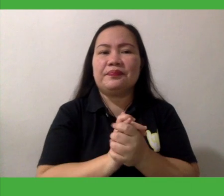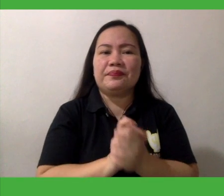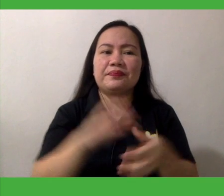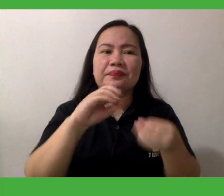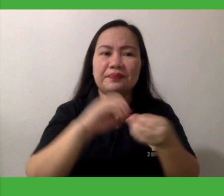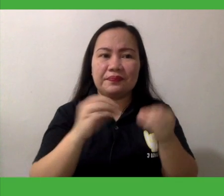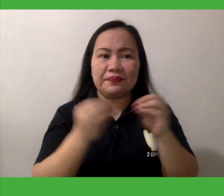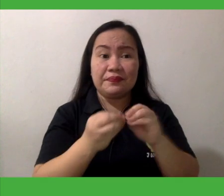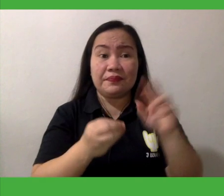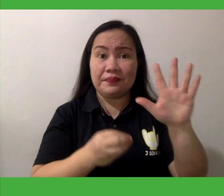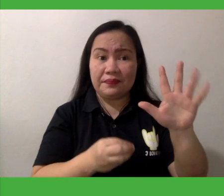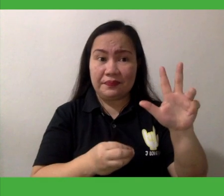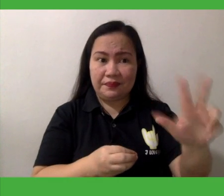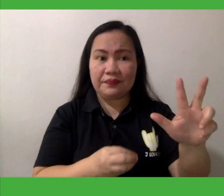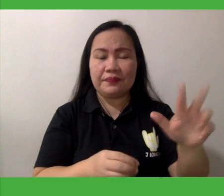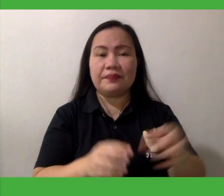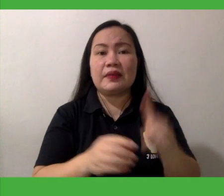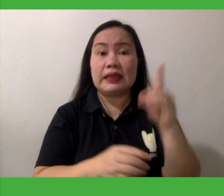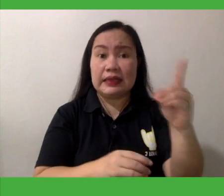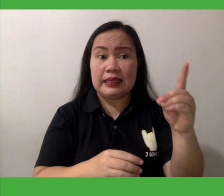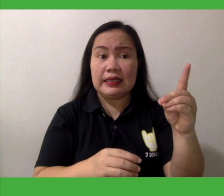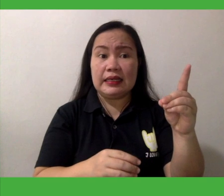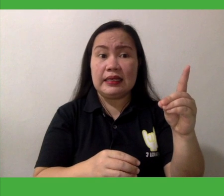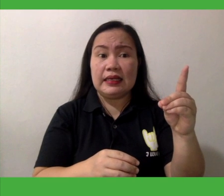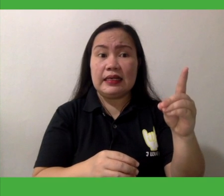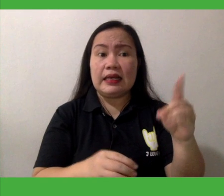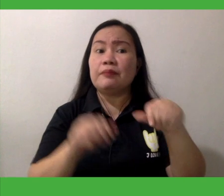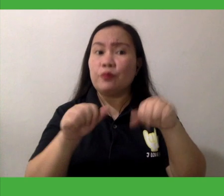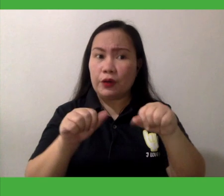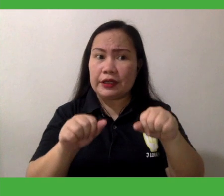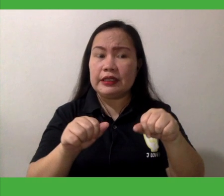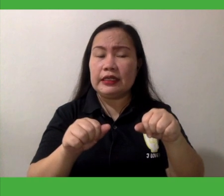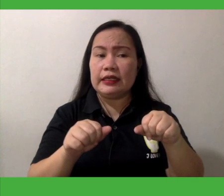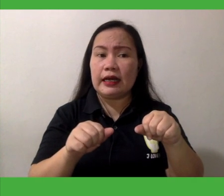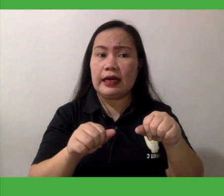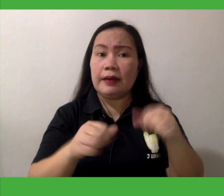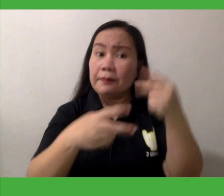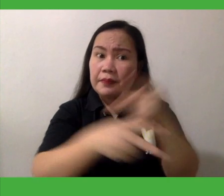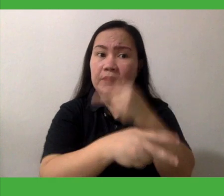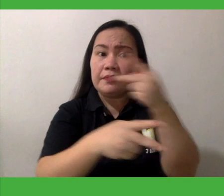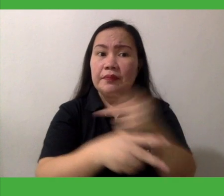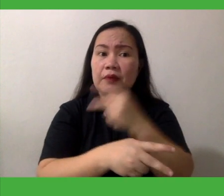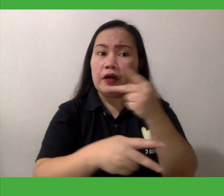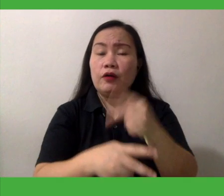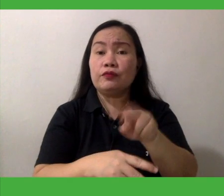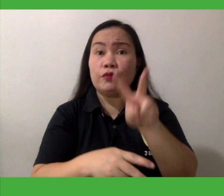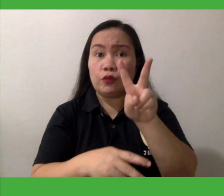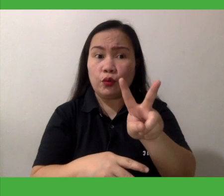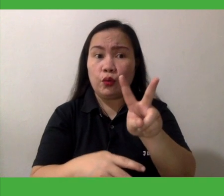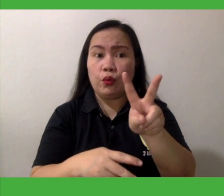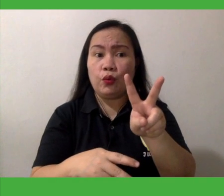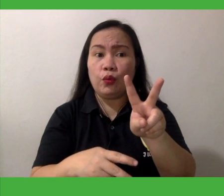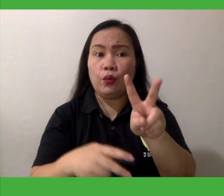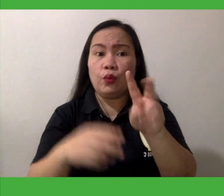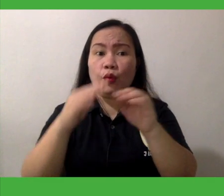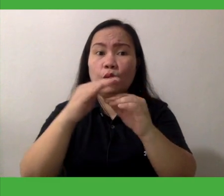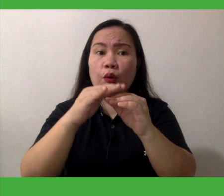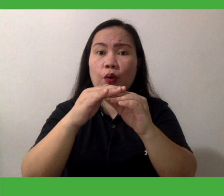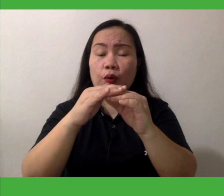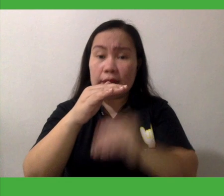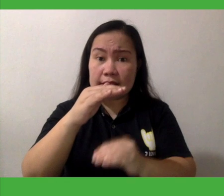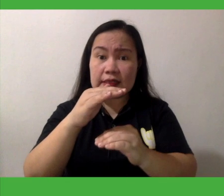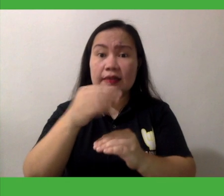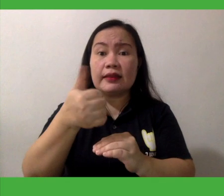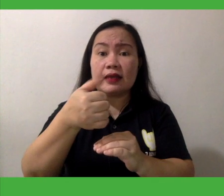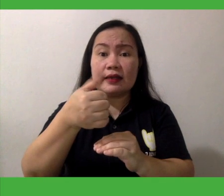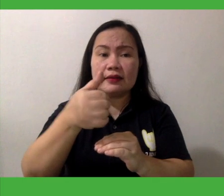18, 19. Number 3. So, D is a multiple of 2 less than 10. So, pag sinabi natin multiple, it's like